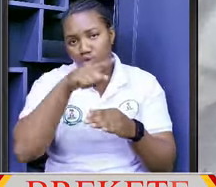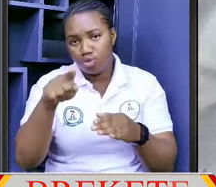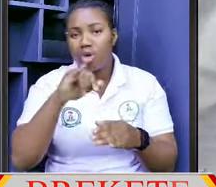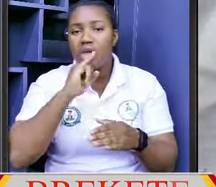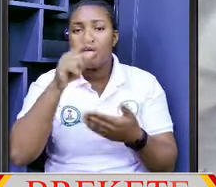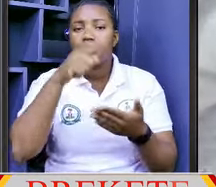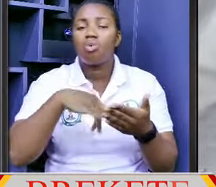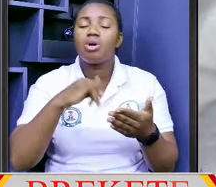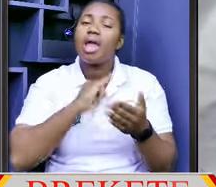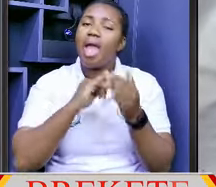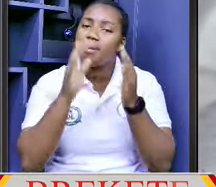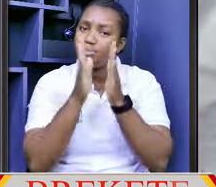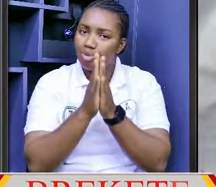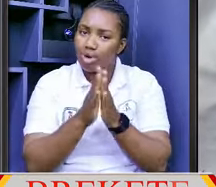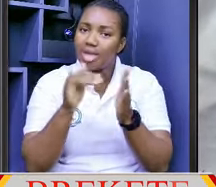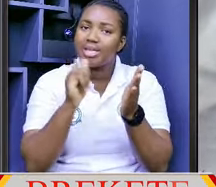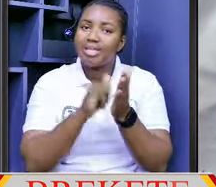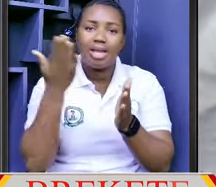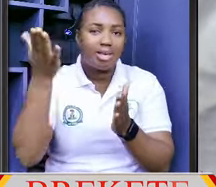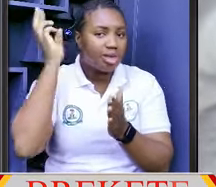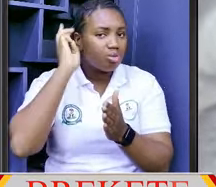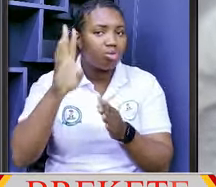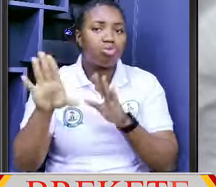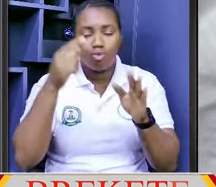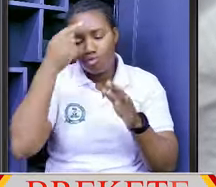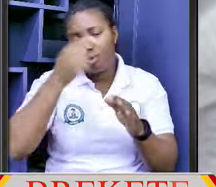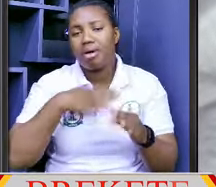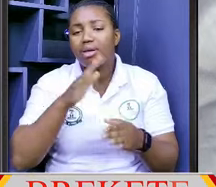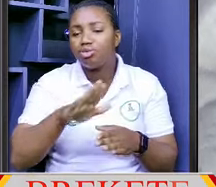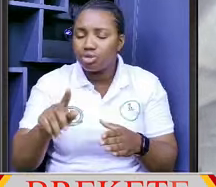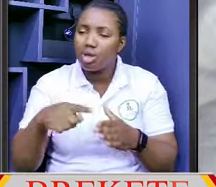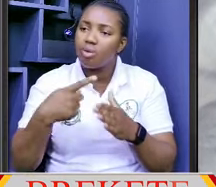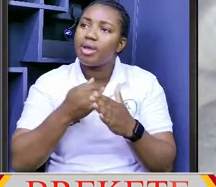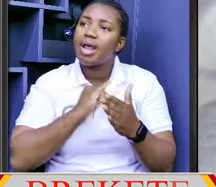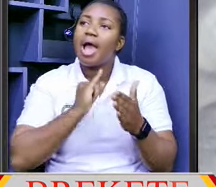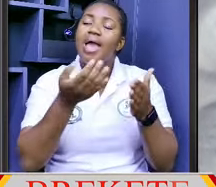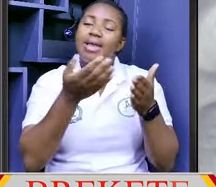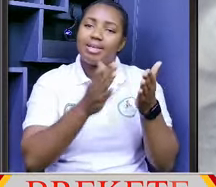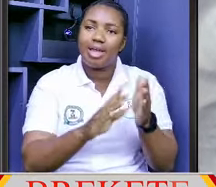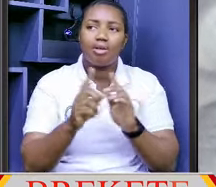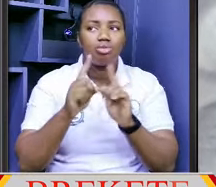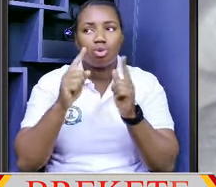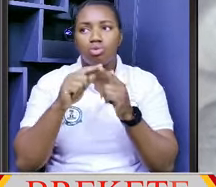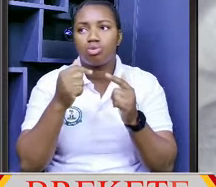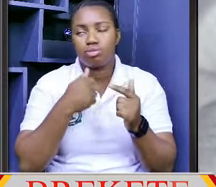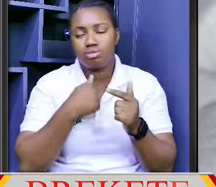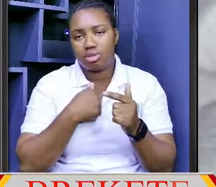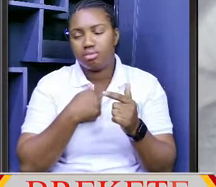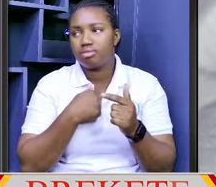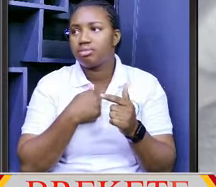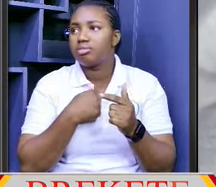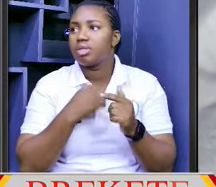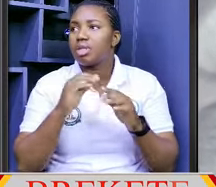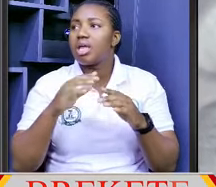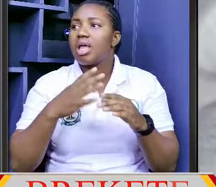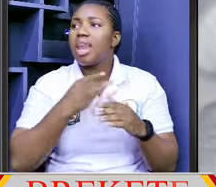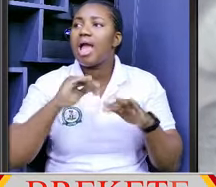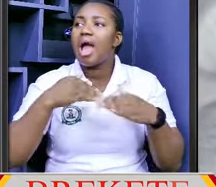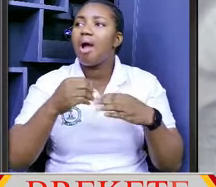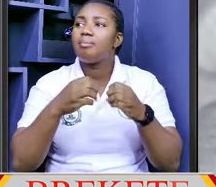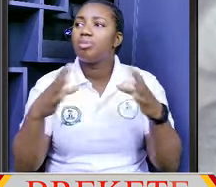thing I dey pray, may them do for my children when I die. Please talk to me, madam. Like how